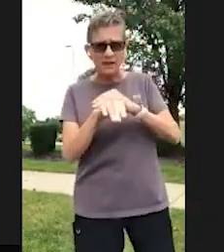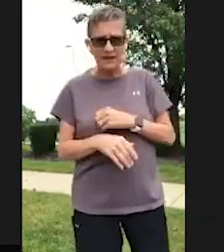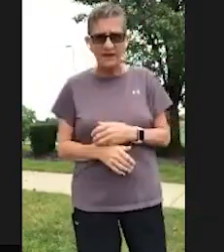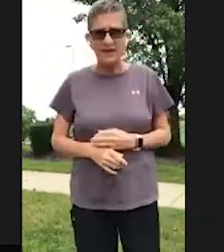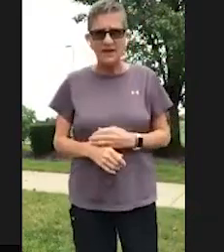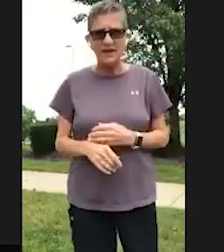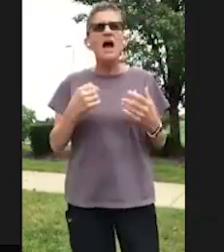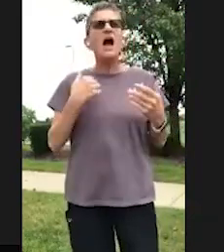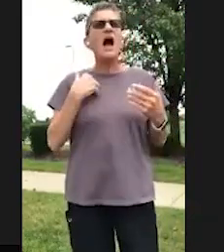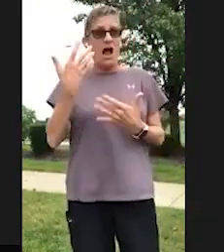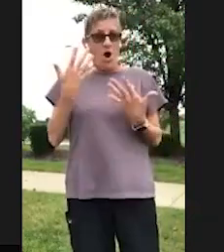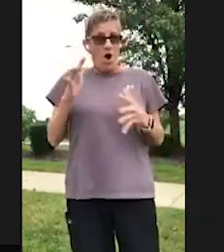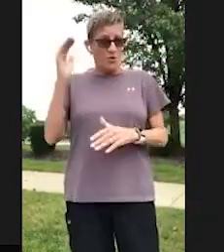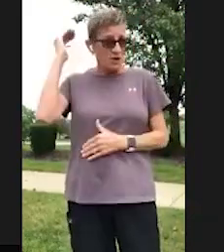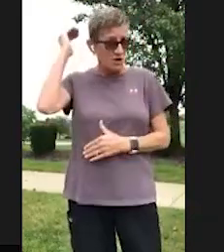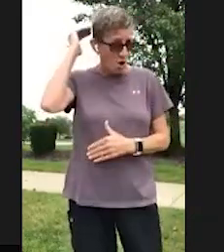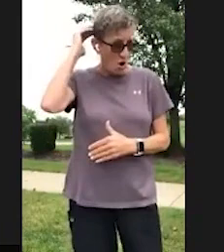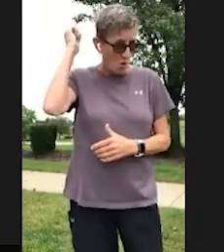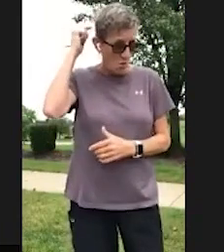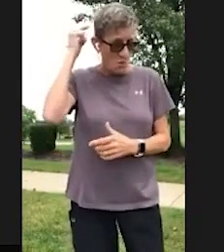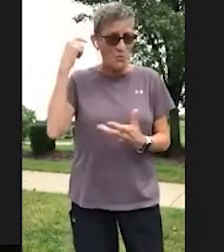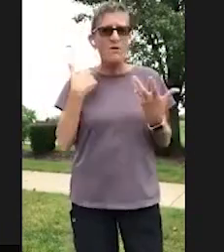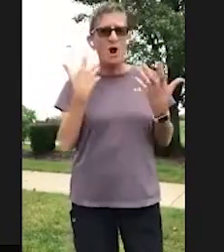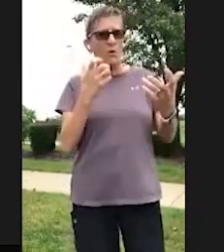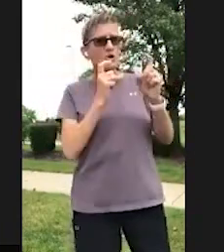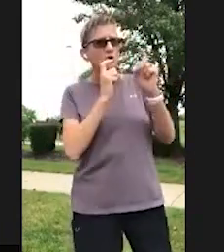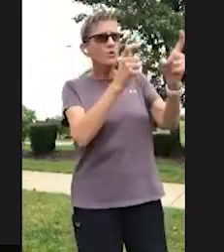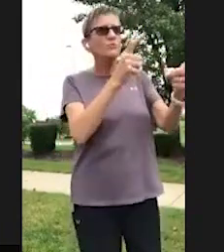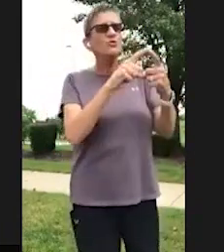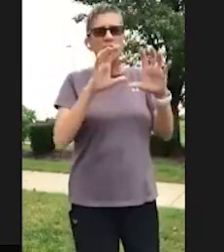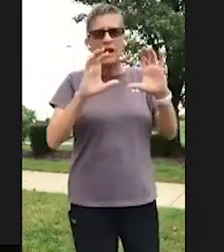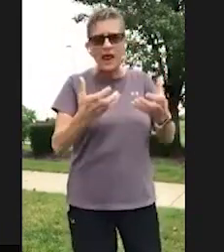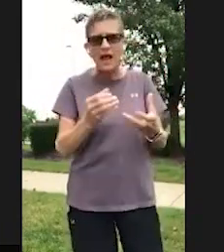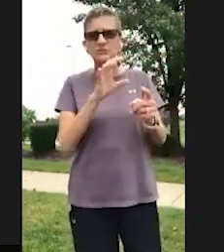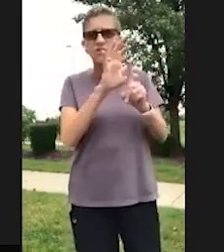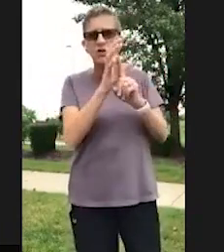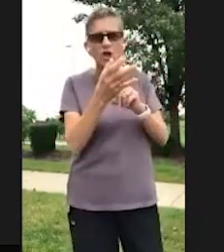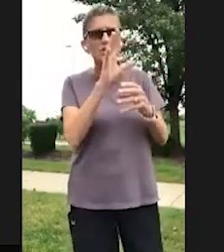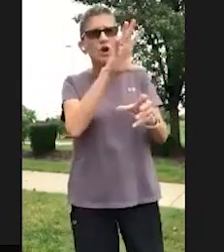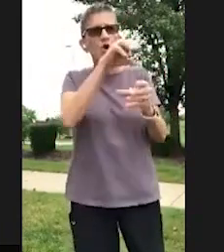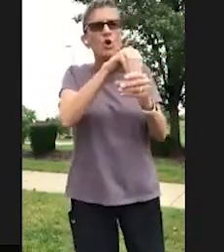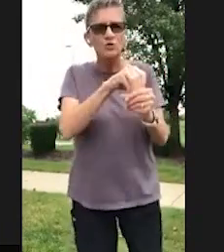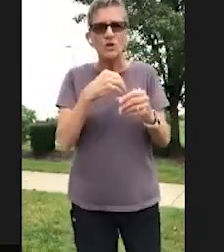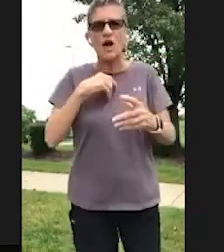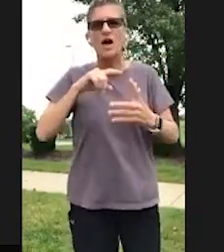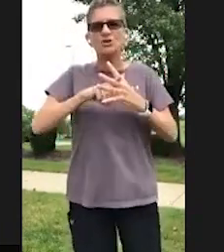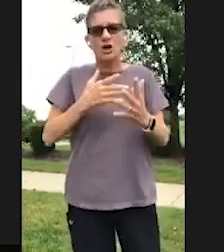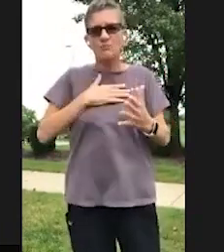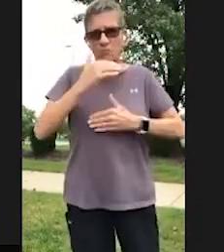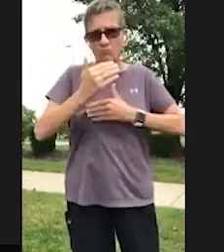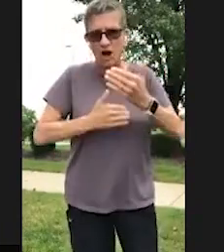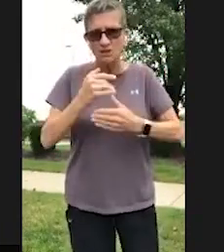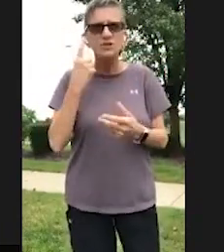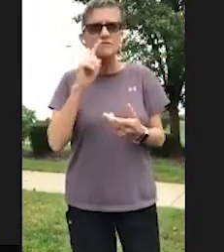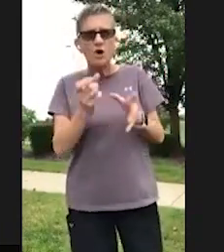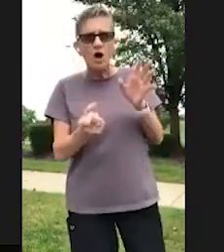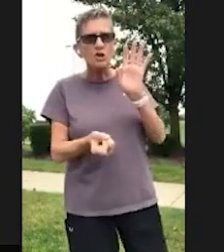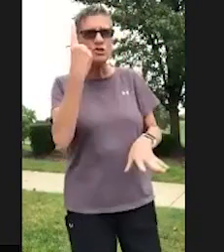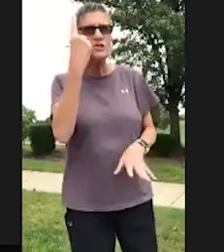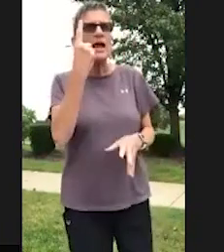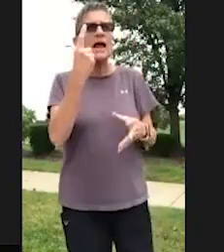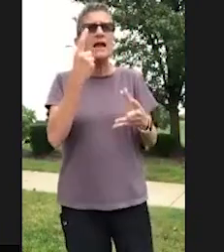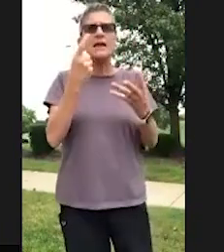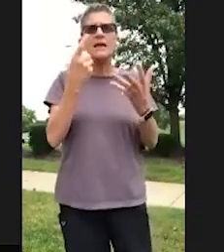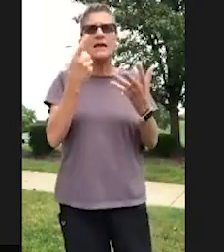to contribute to our classroom culture of respect and inclusion, so I began my process of understanding, breaking down our